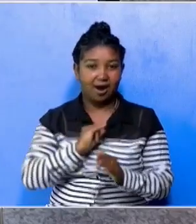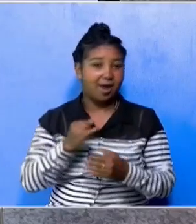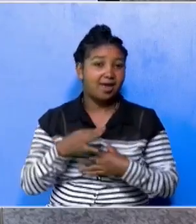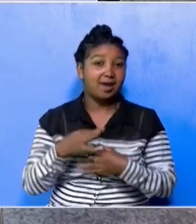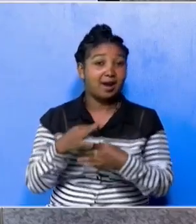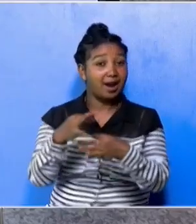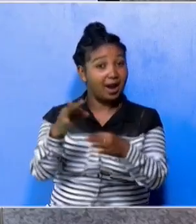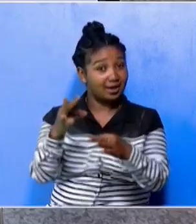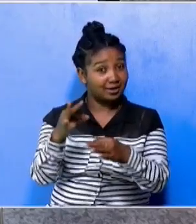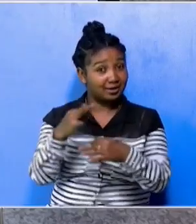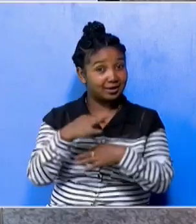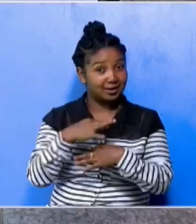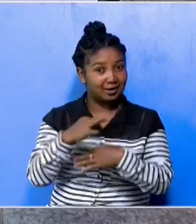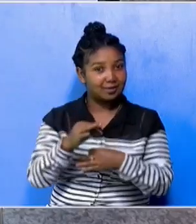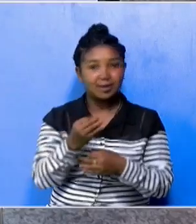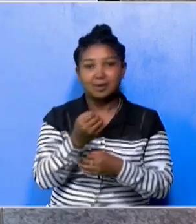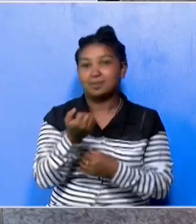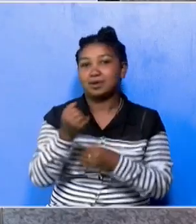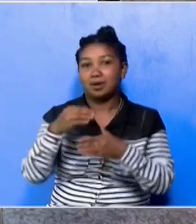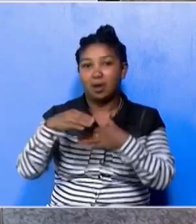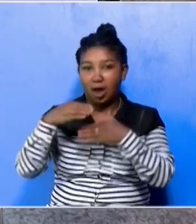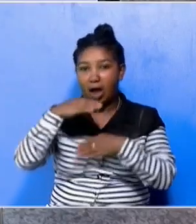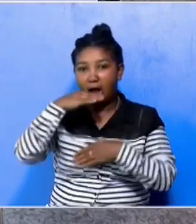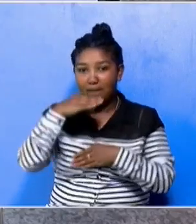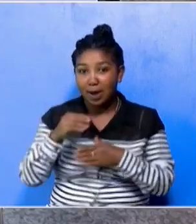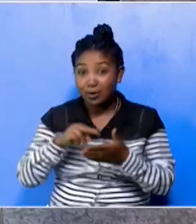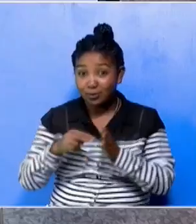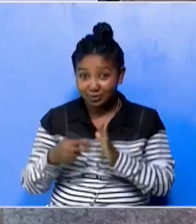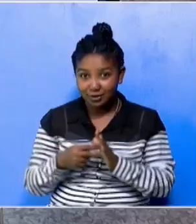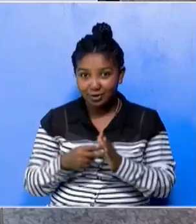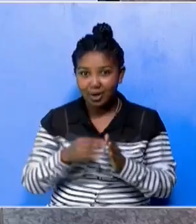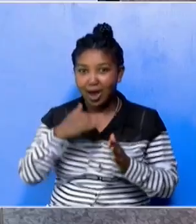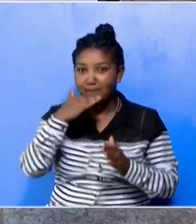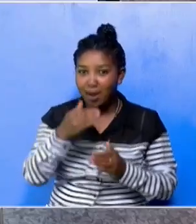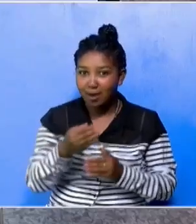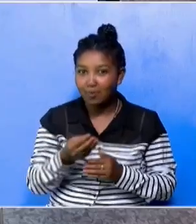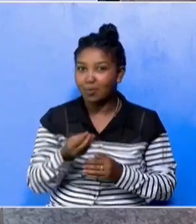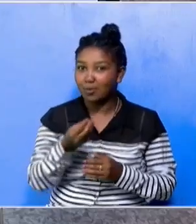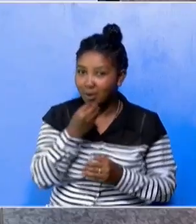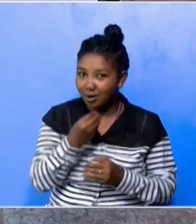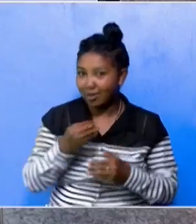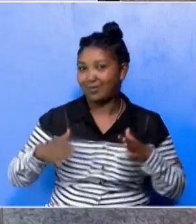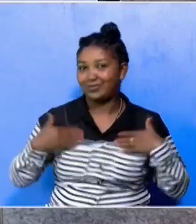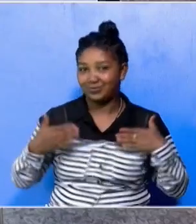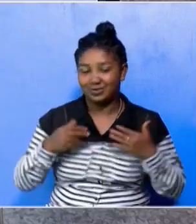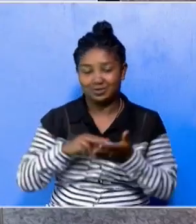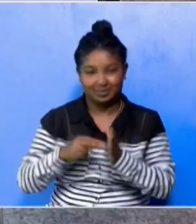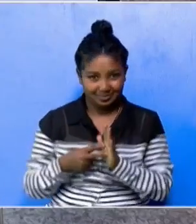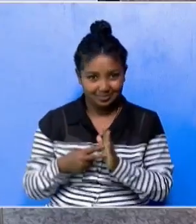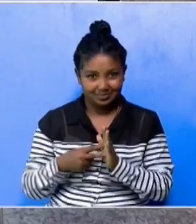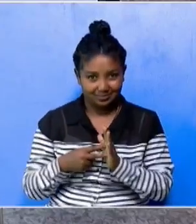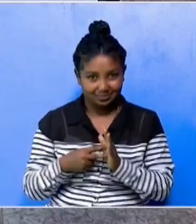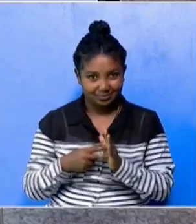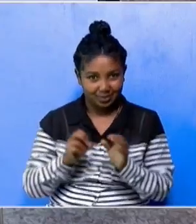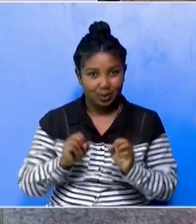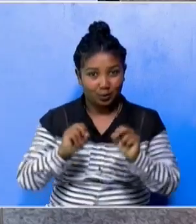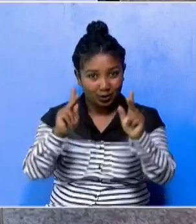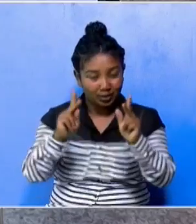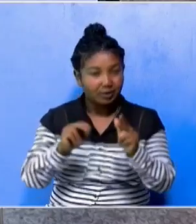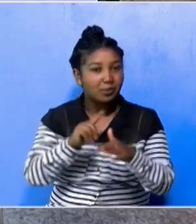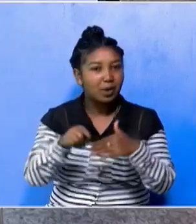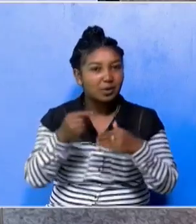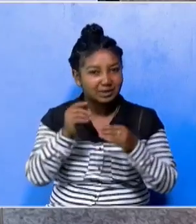like mango, this means I feel happy if I eat mango, okay? Good. So what's